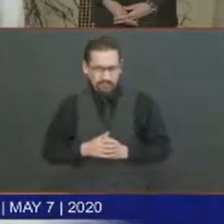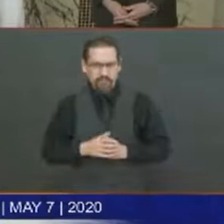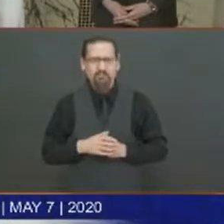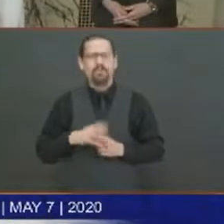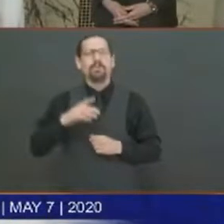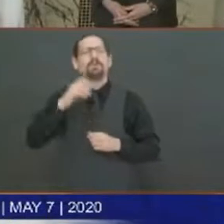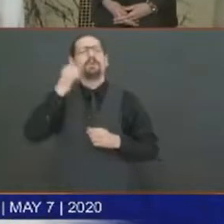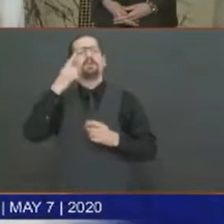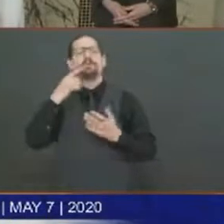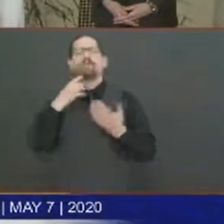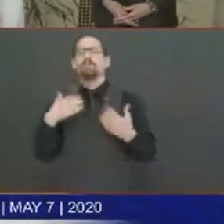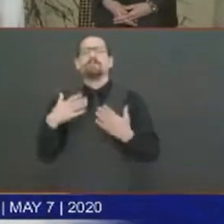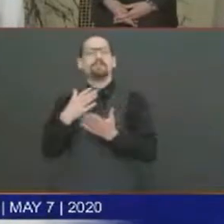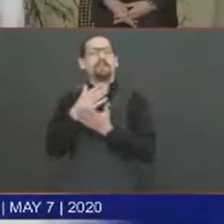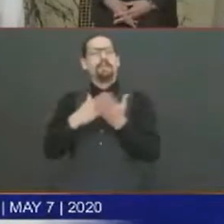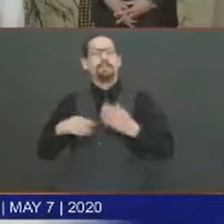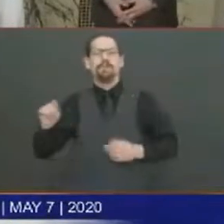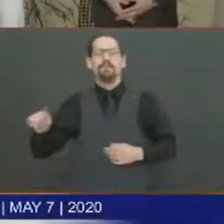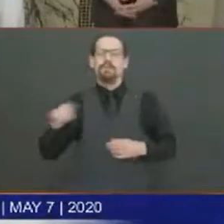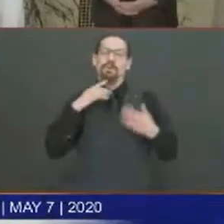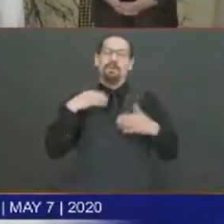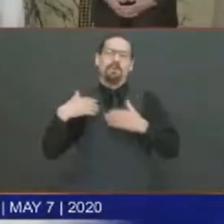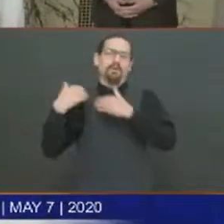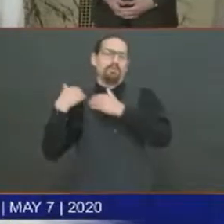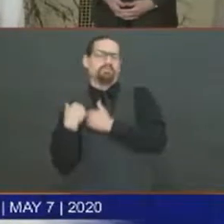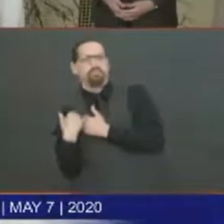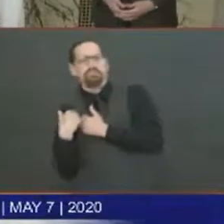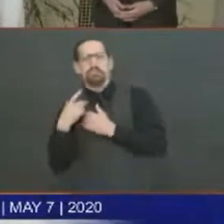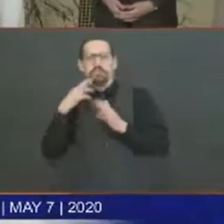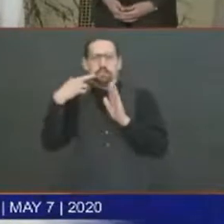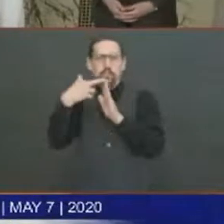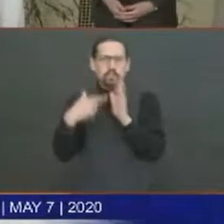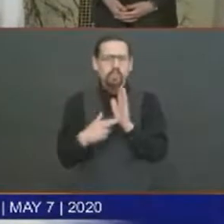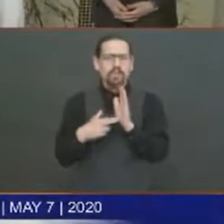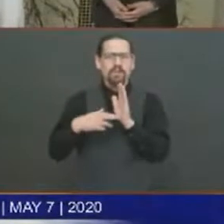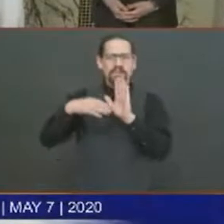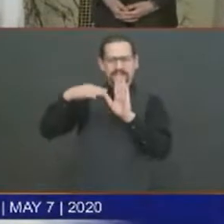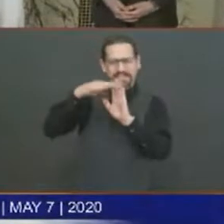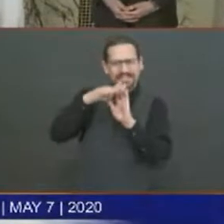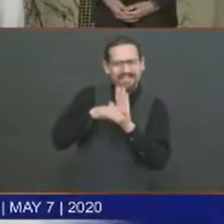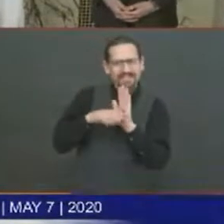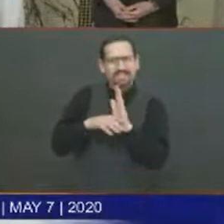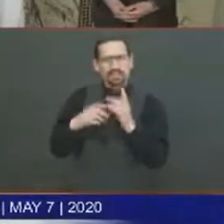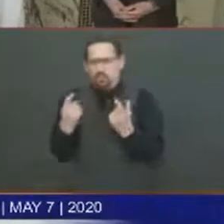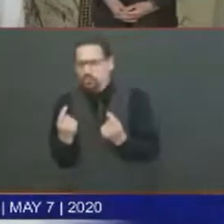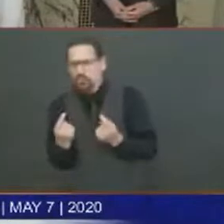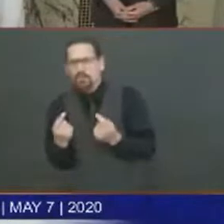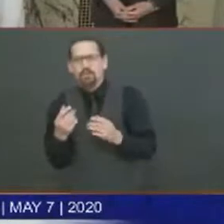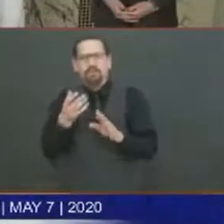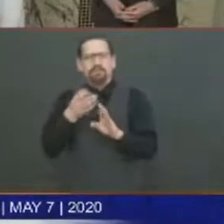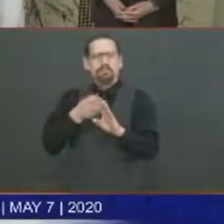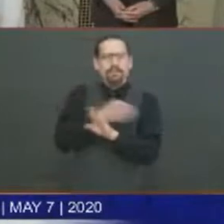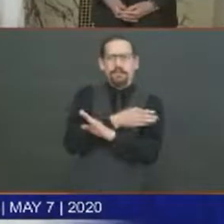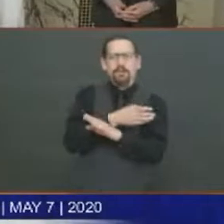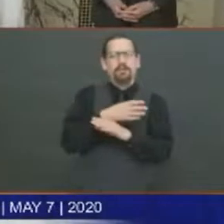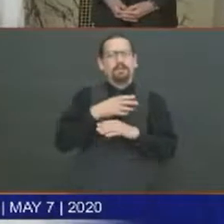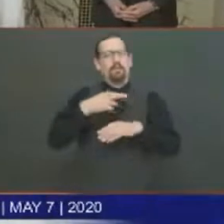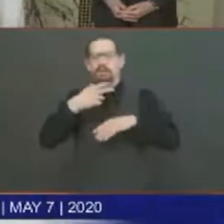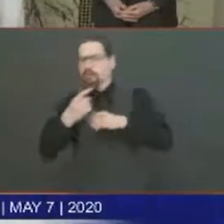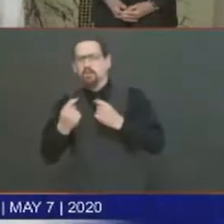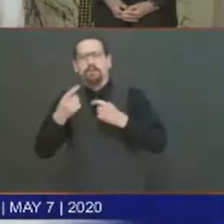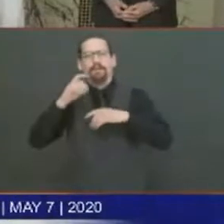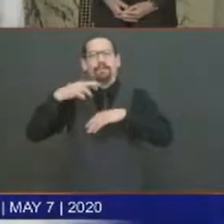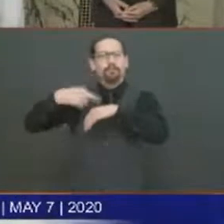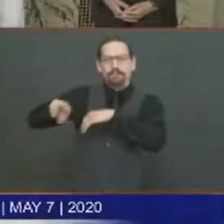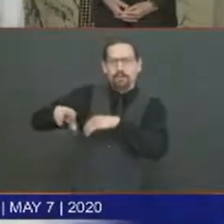around referrals, network changes, medication coverage, and prior authorizations that can stand in the